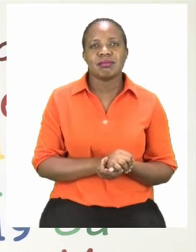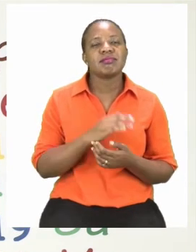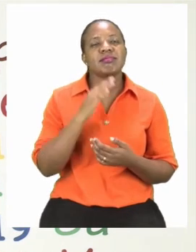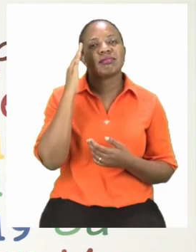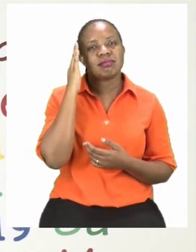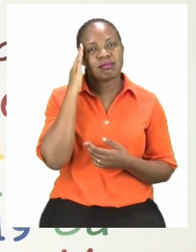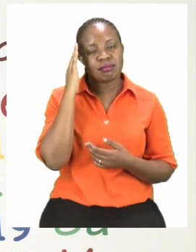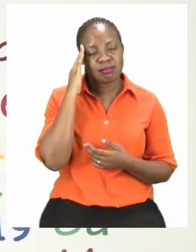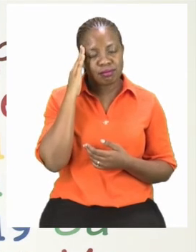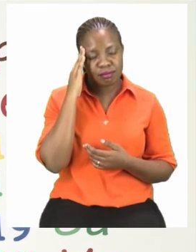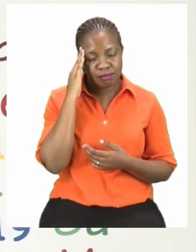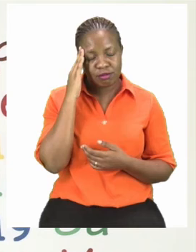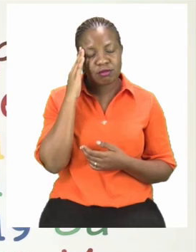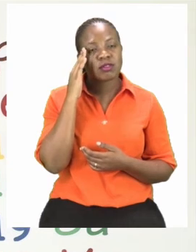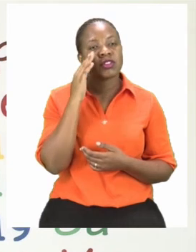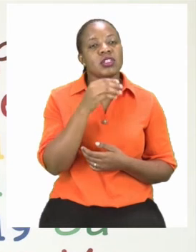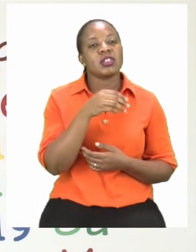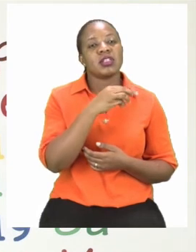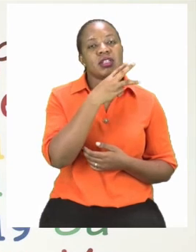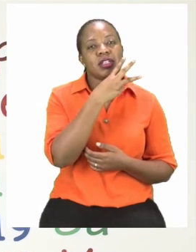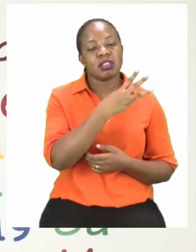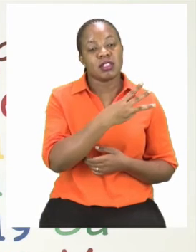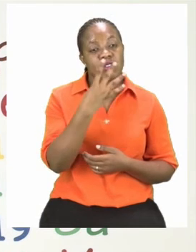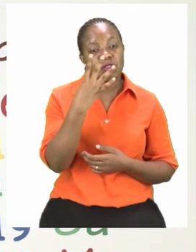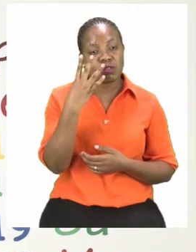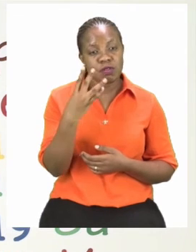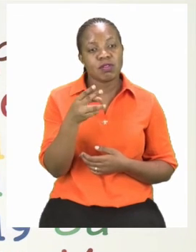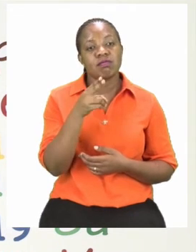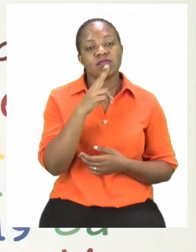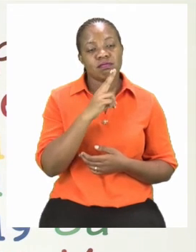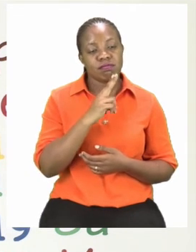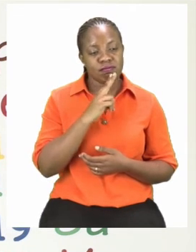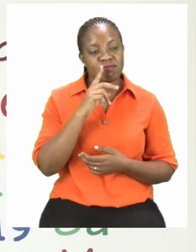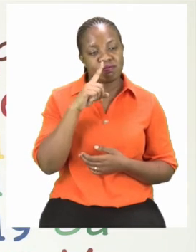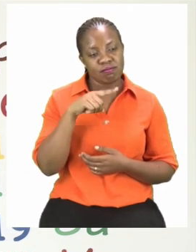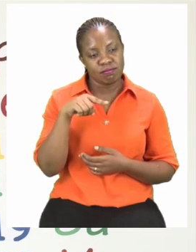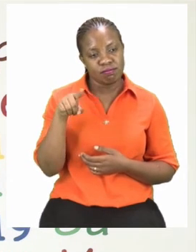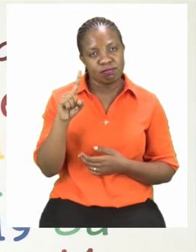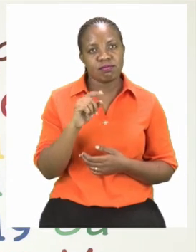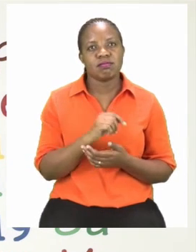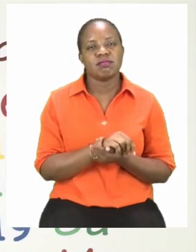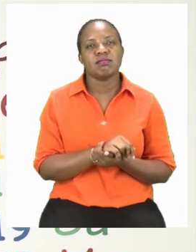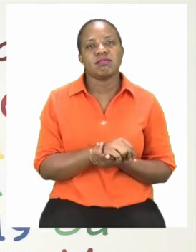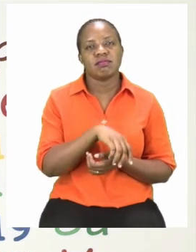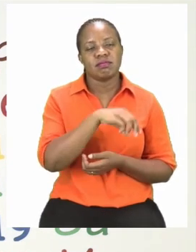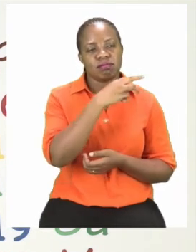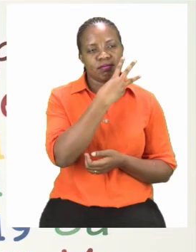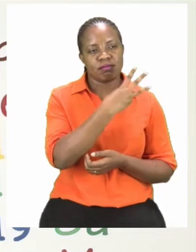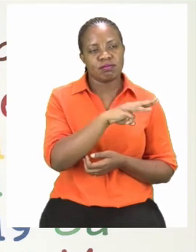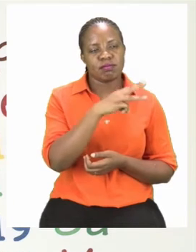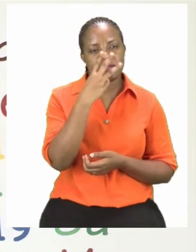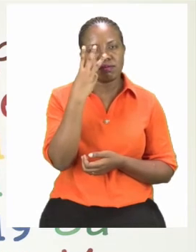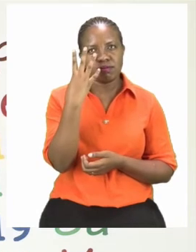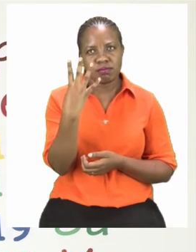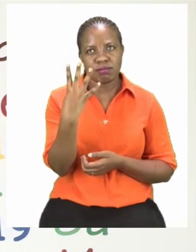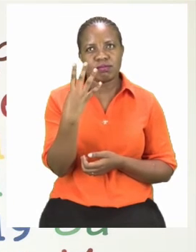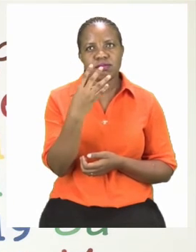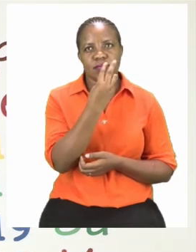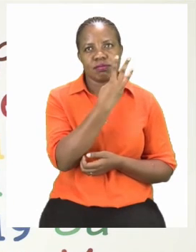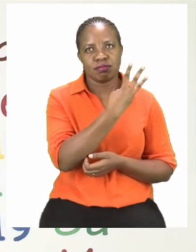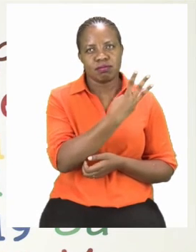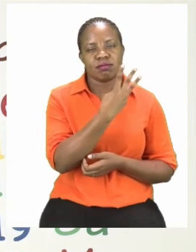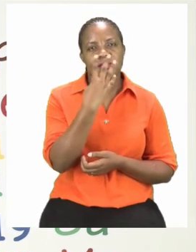our 10 sticks. So let's draw our 10 sticks. 1, 2,